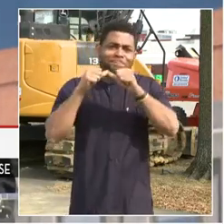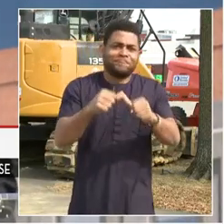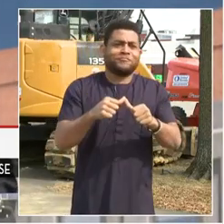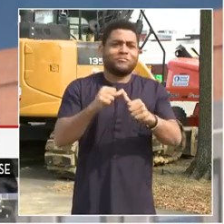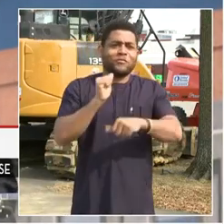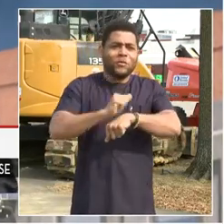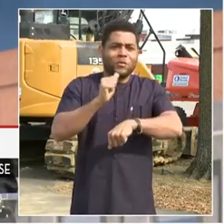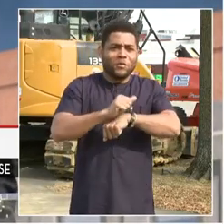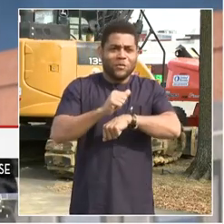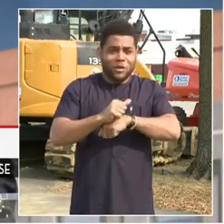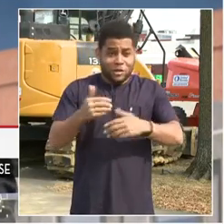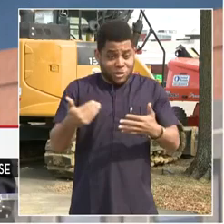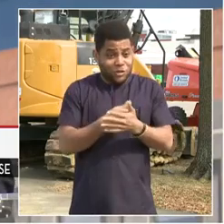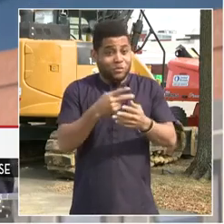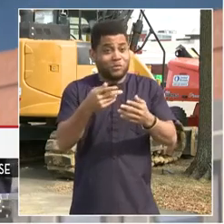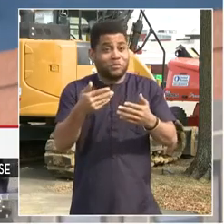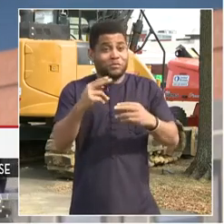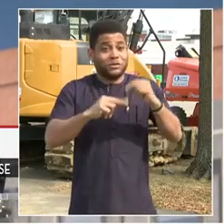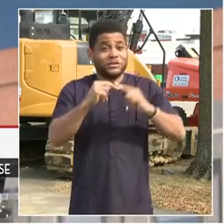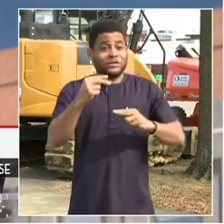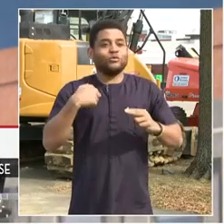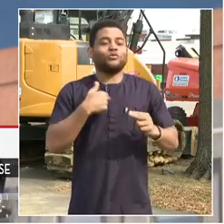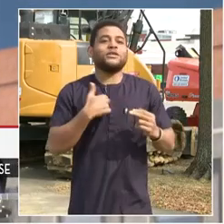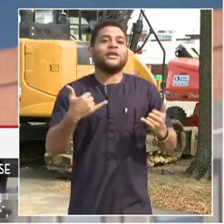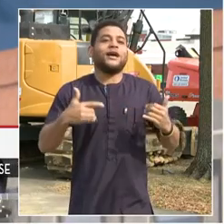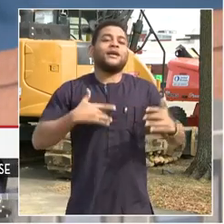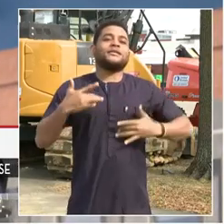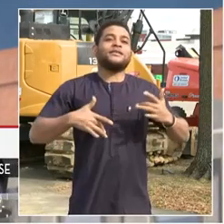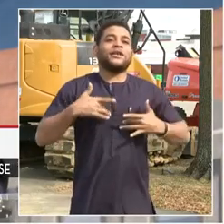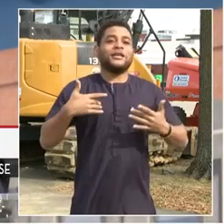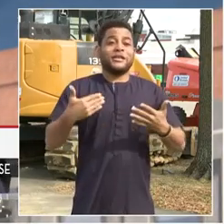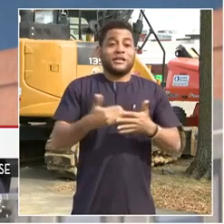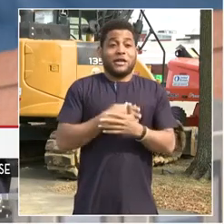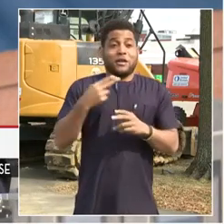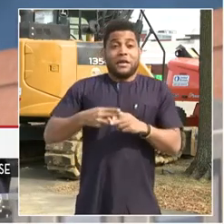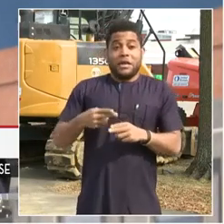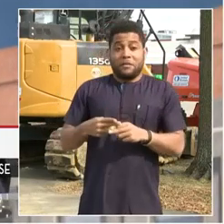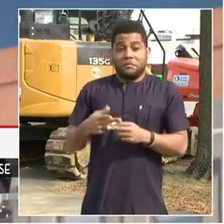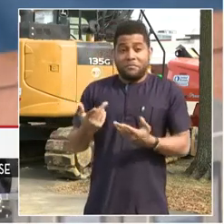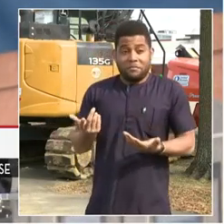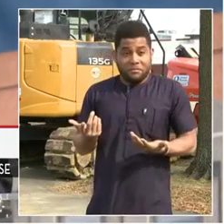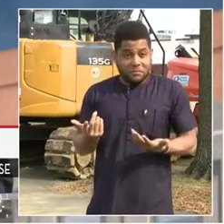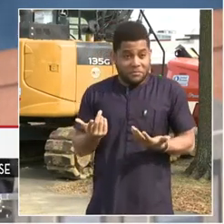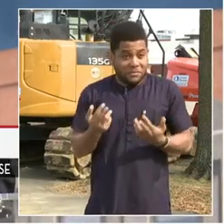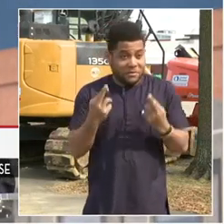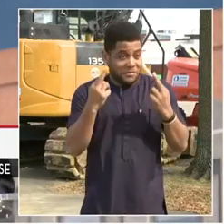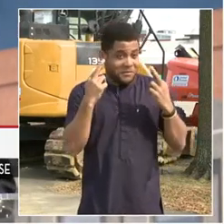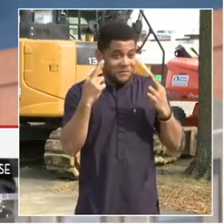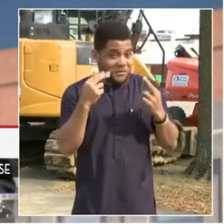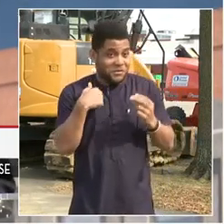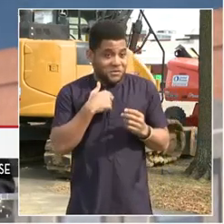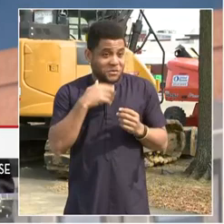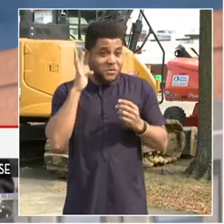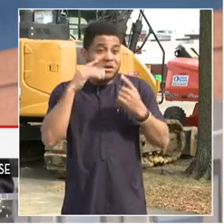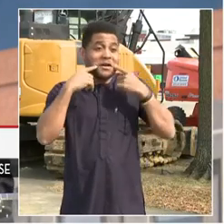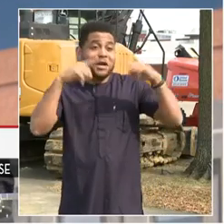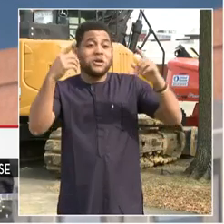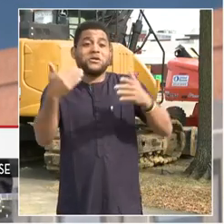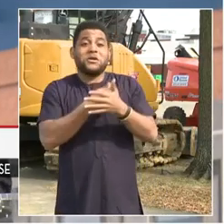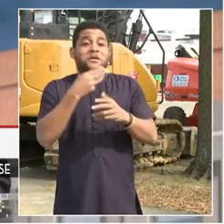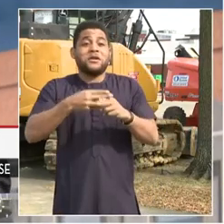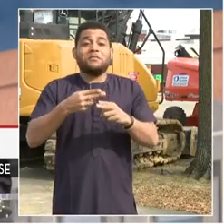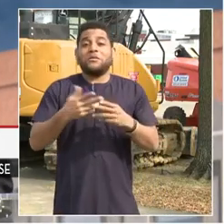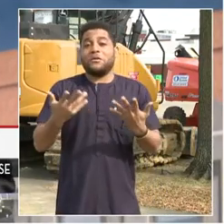new facility, and I'm excited to hear the new name. Hopefully it'll be shortly. And without further